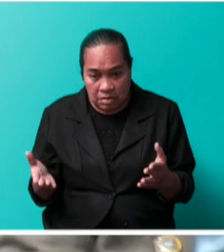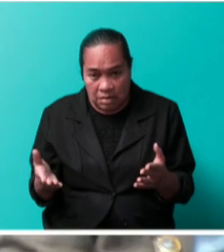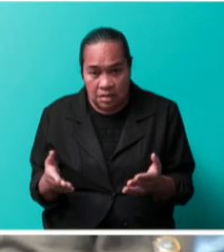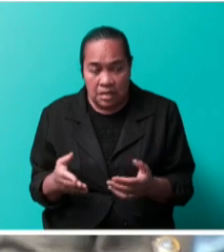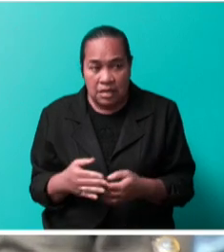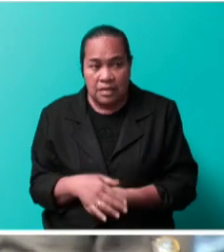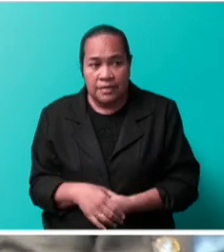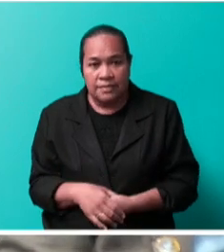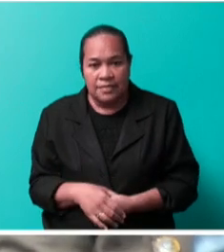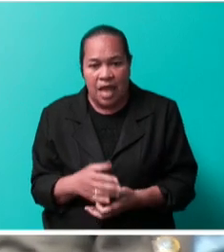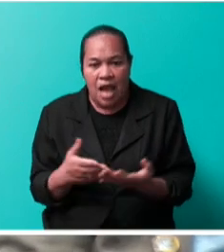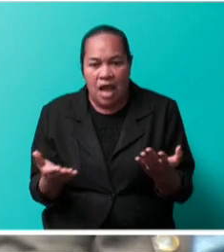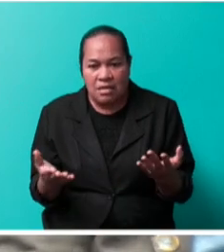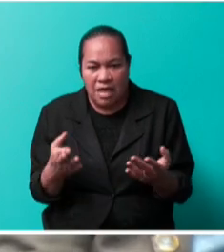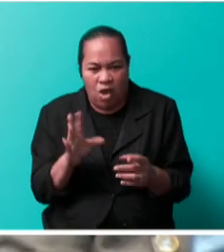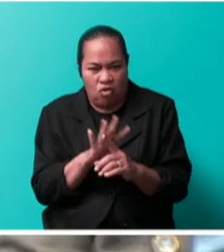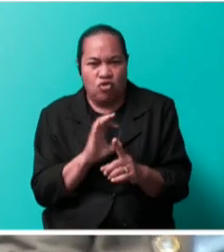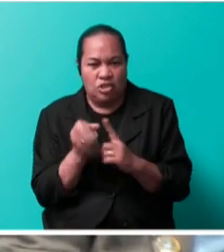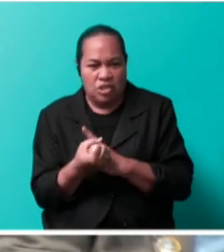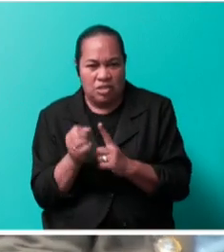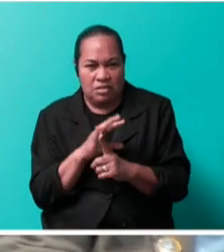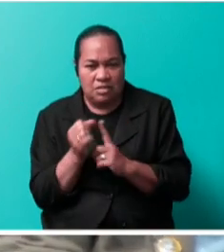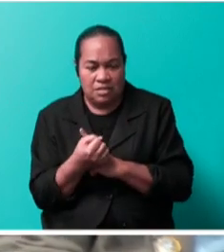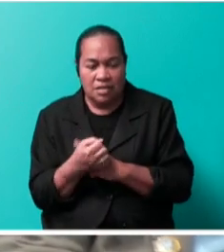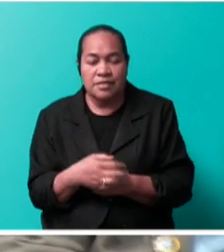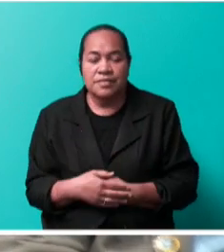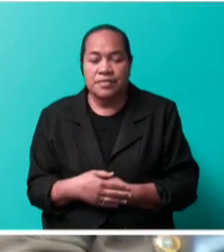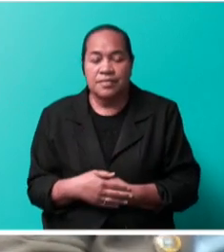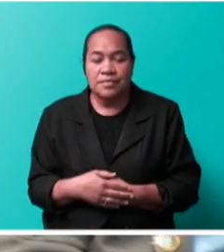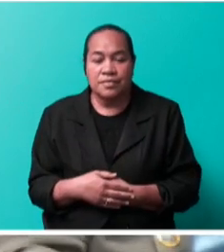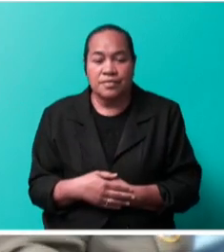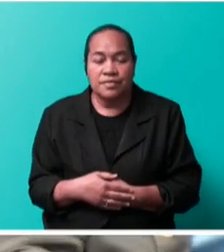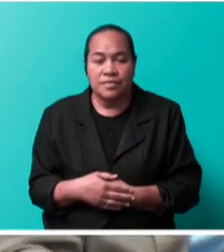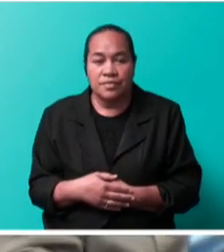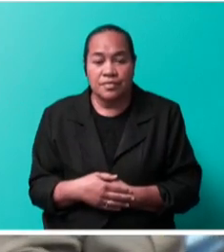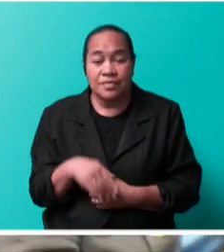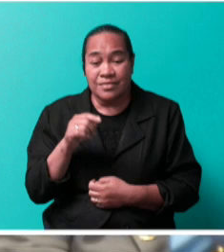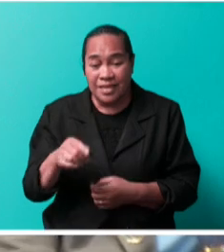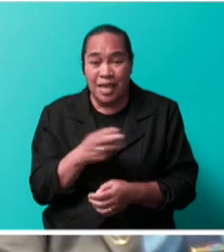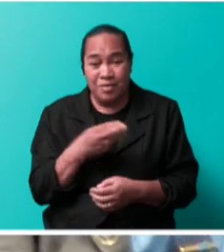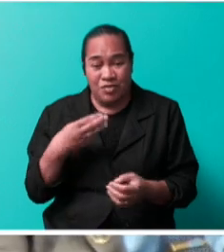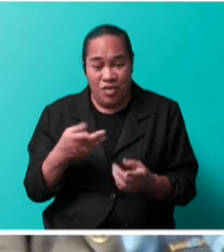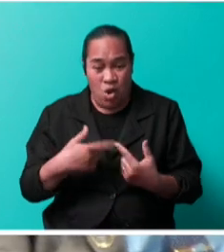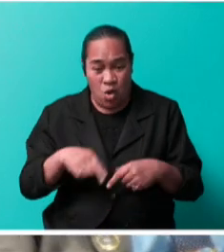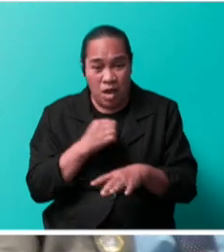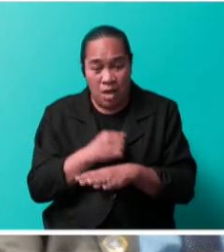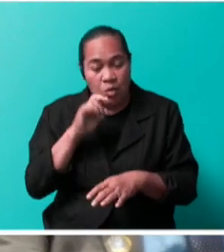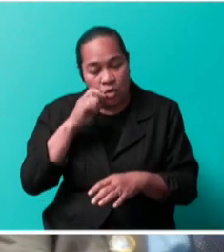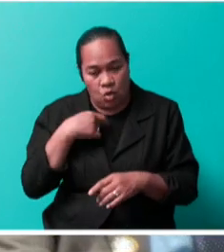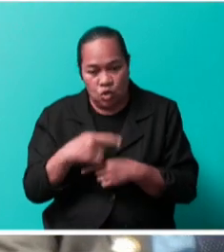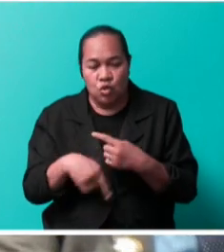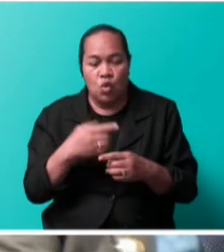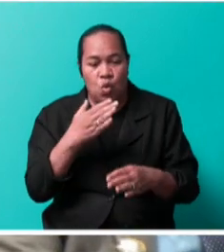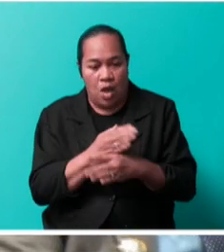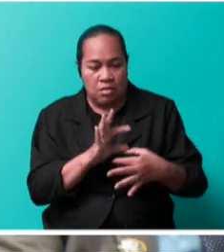fleet conditions. And the Minister of Local Government, Speaker, will continue to work closely